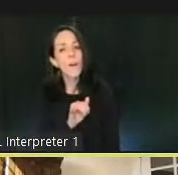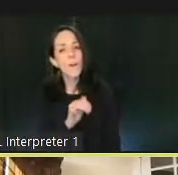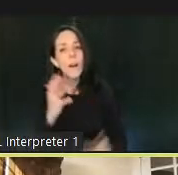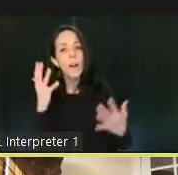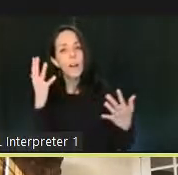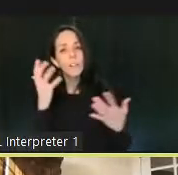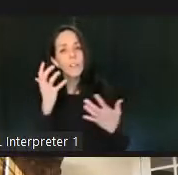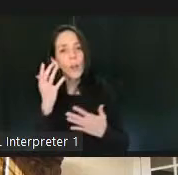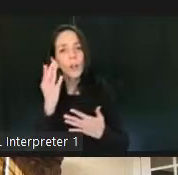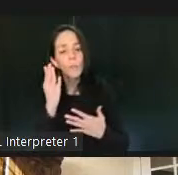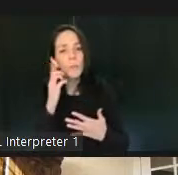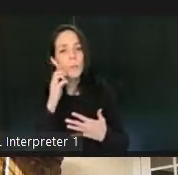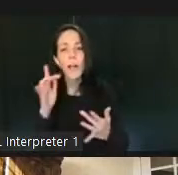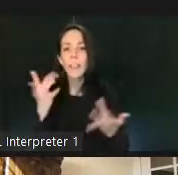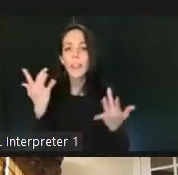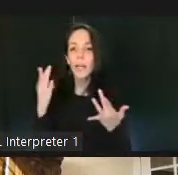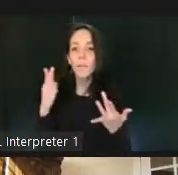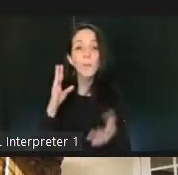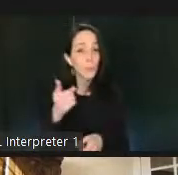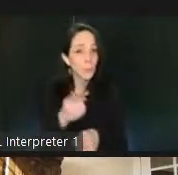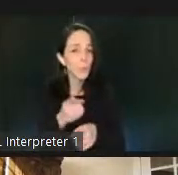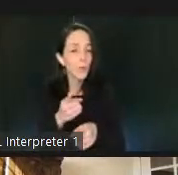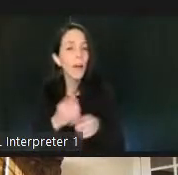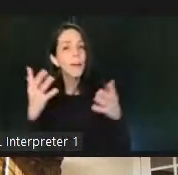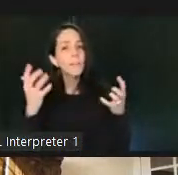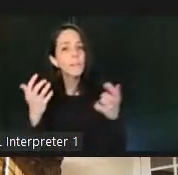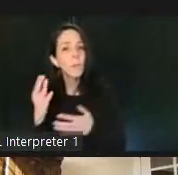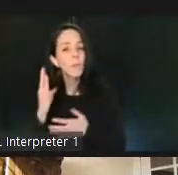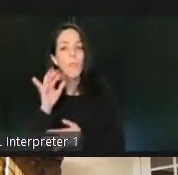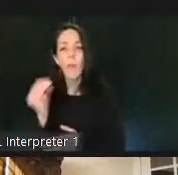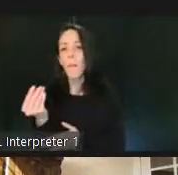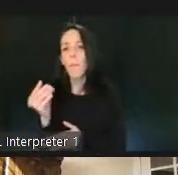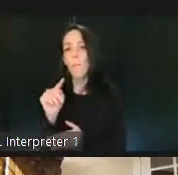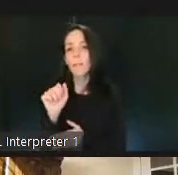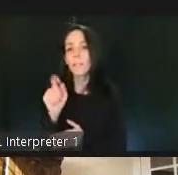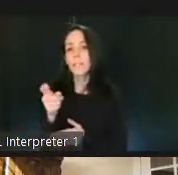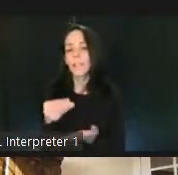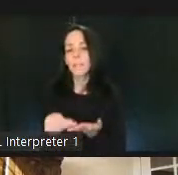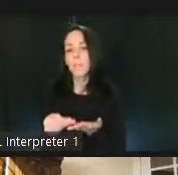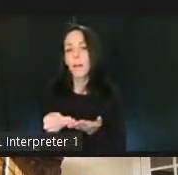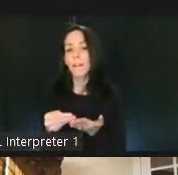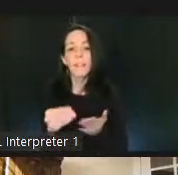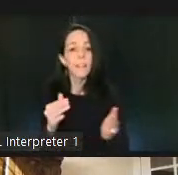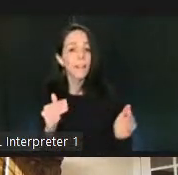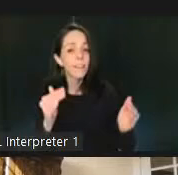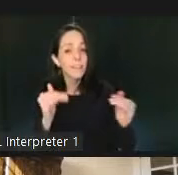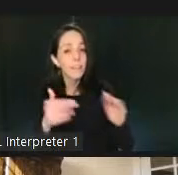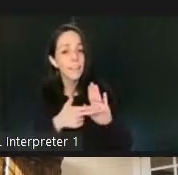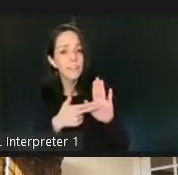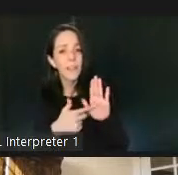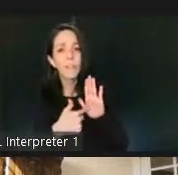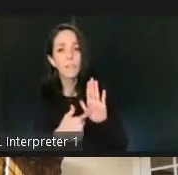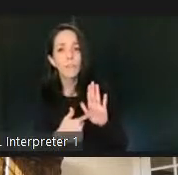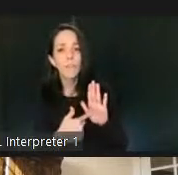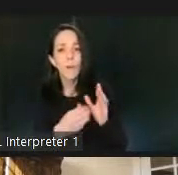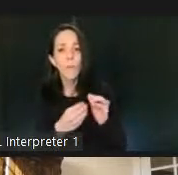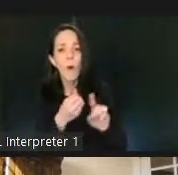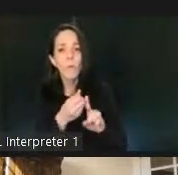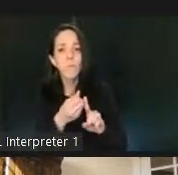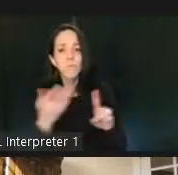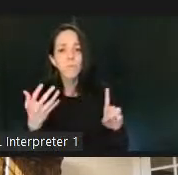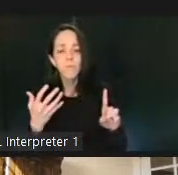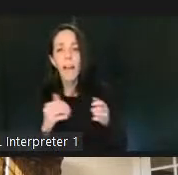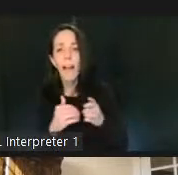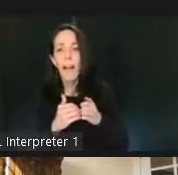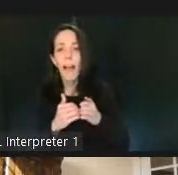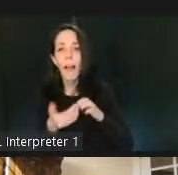do. Exactly. So the dark blue at the base, that's the property tax revenues, which again, on the next slide, it sort of shows in more granular detail how that's been growing